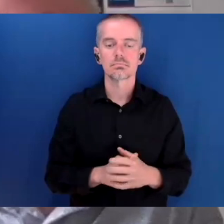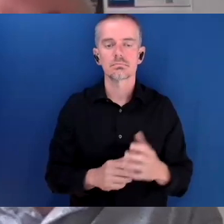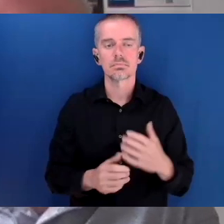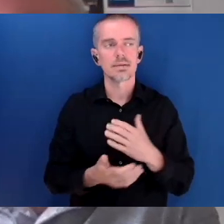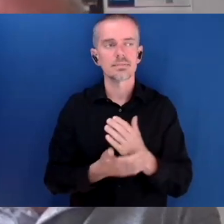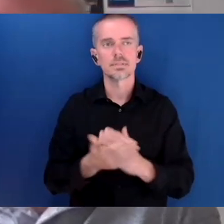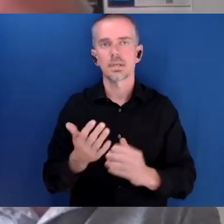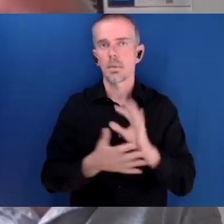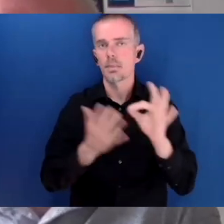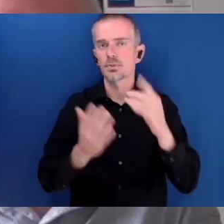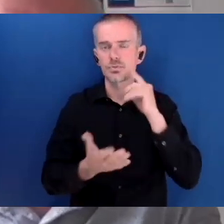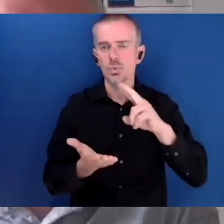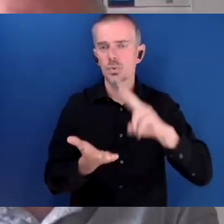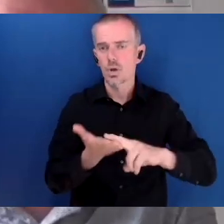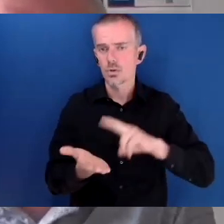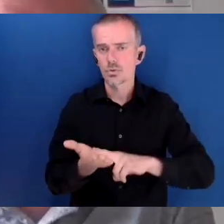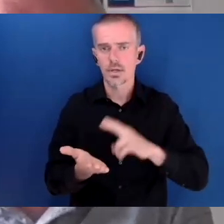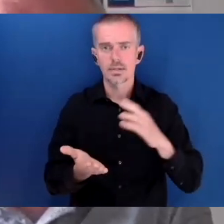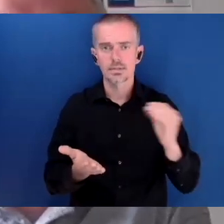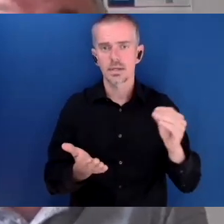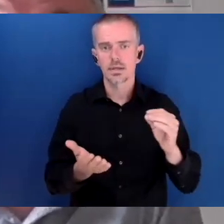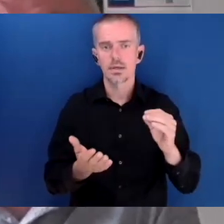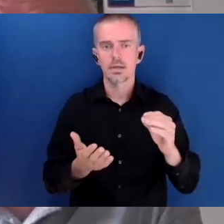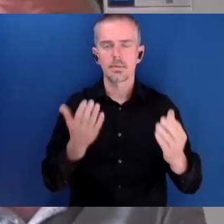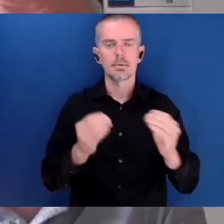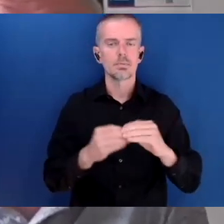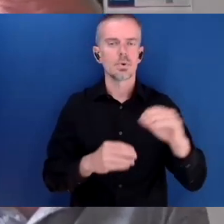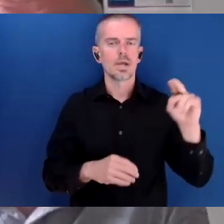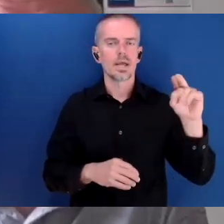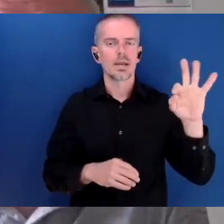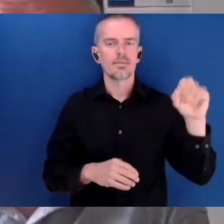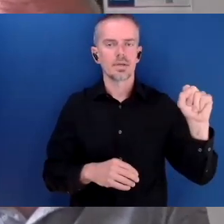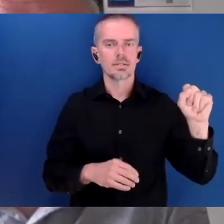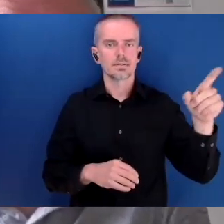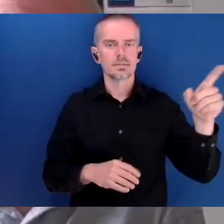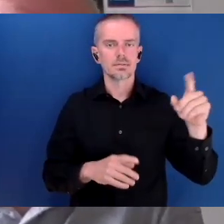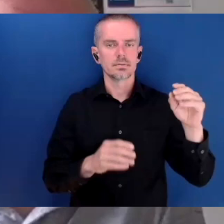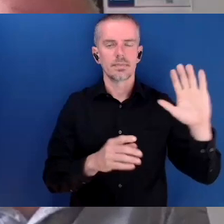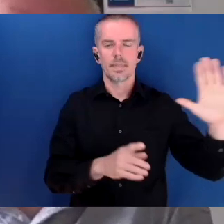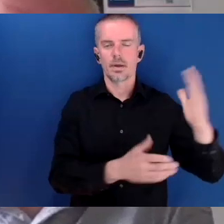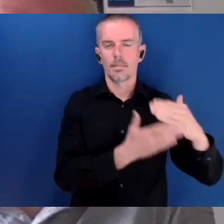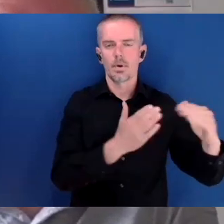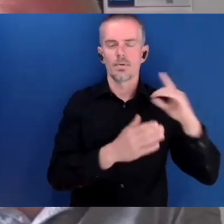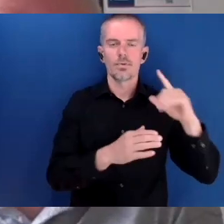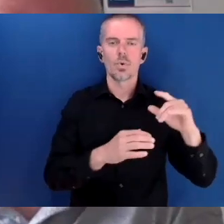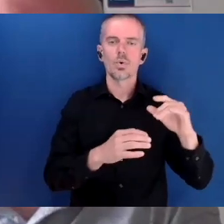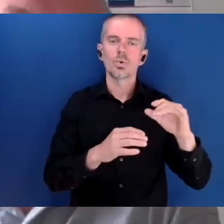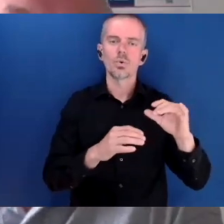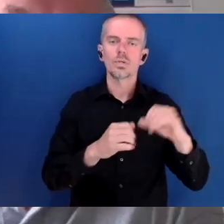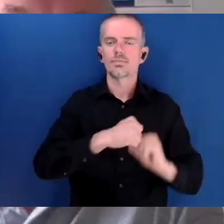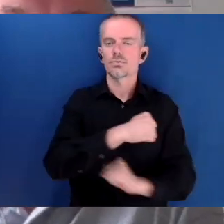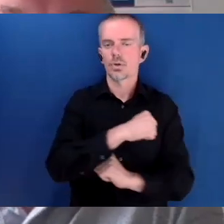and probably some things that it's probably more on the National Forest System side for a lot of that infrastructure sorts of